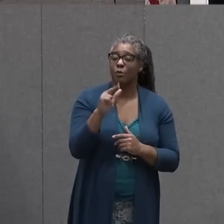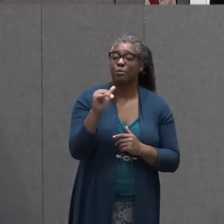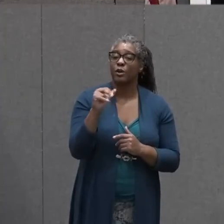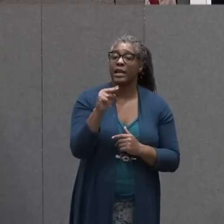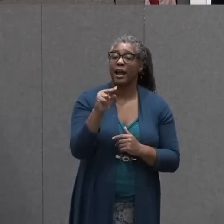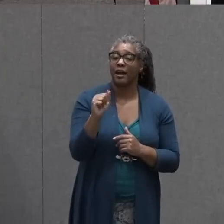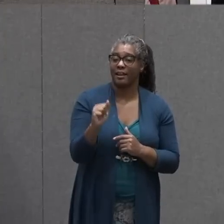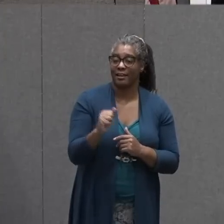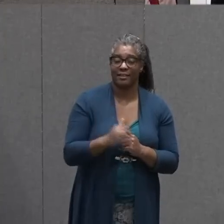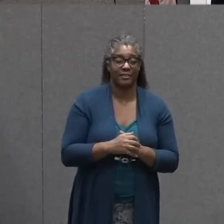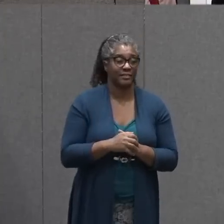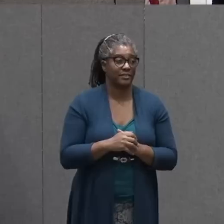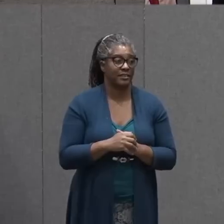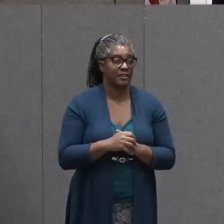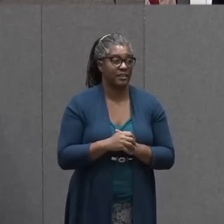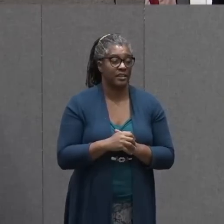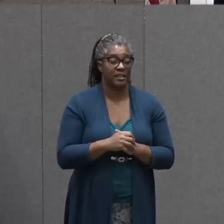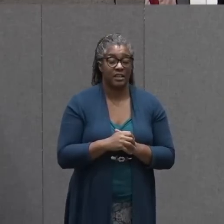I know she's